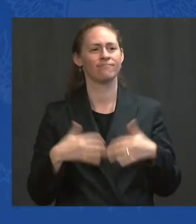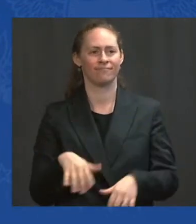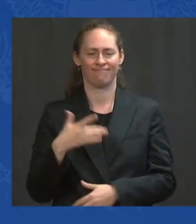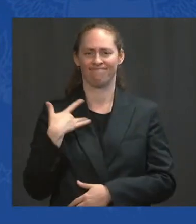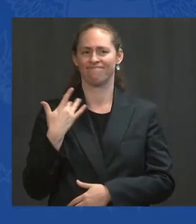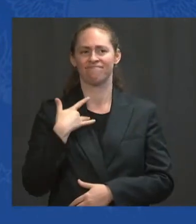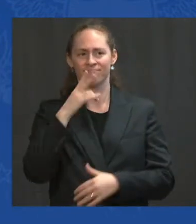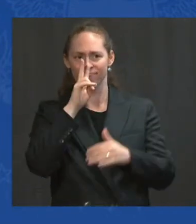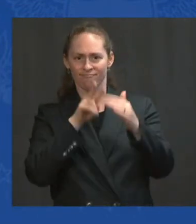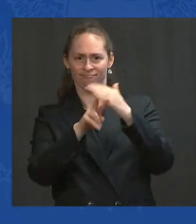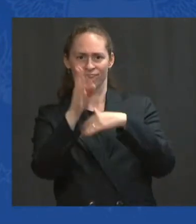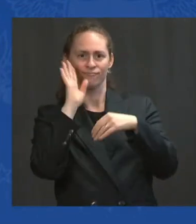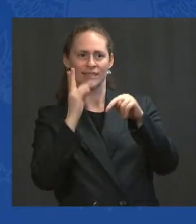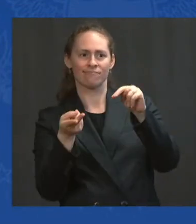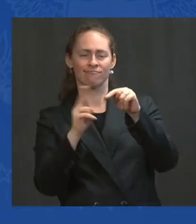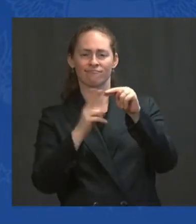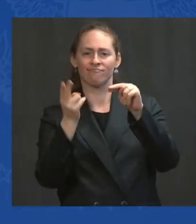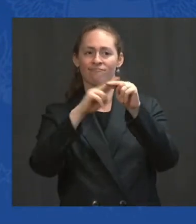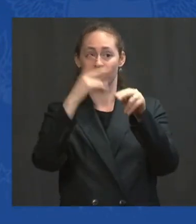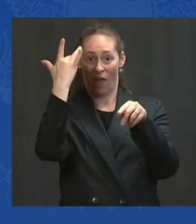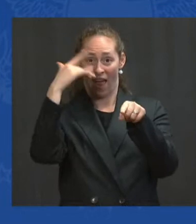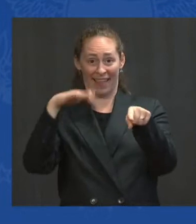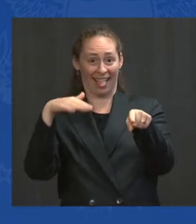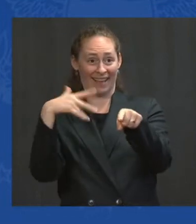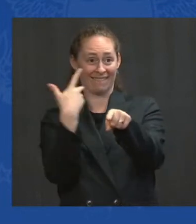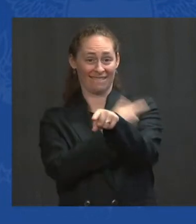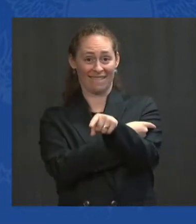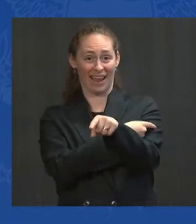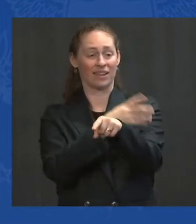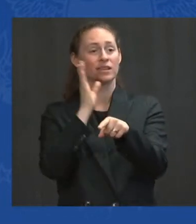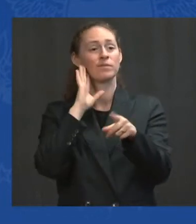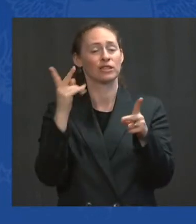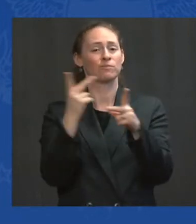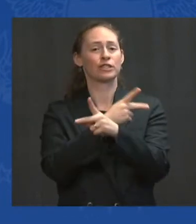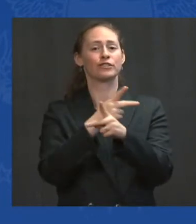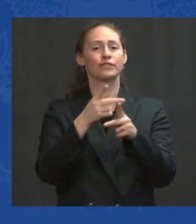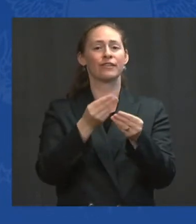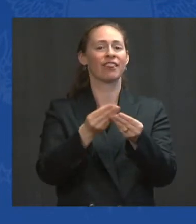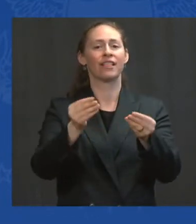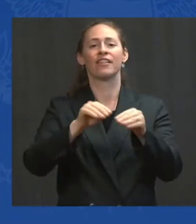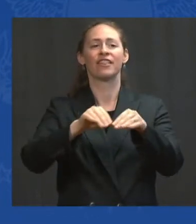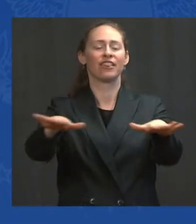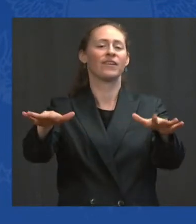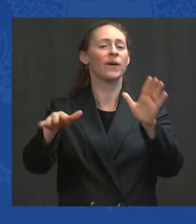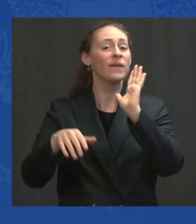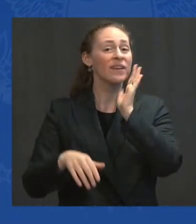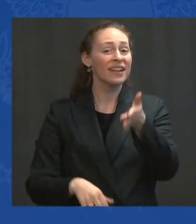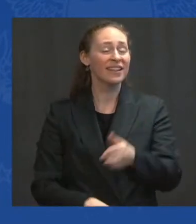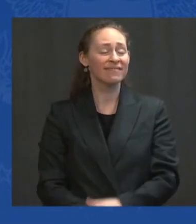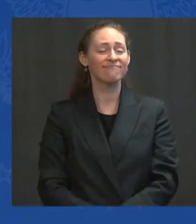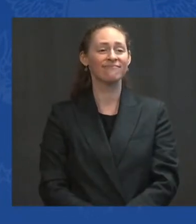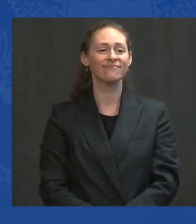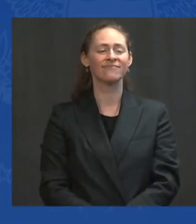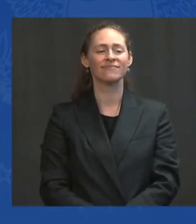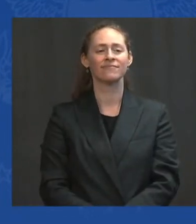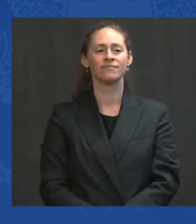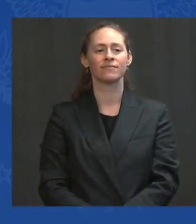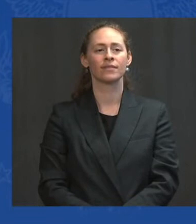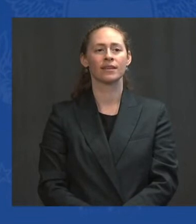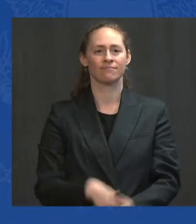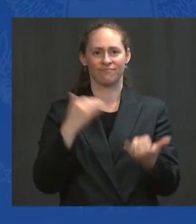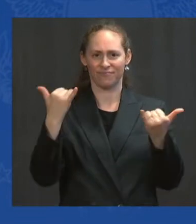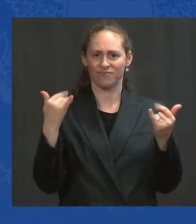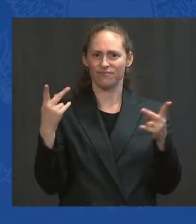among unvaccinated Americans and in communities with low vaccination rates, particularly given the spread of the